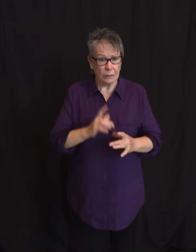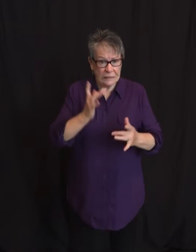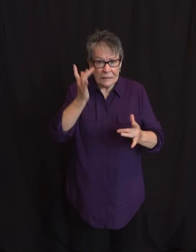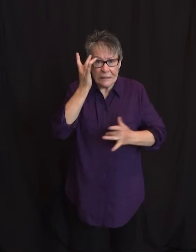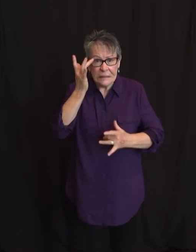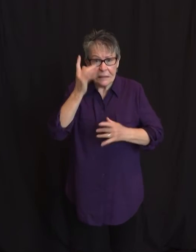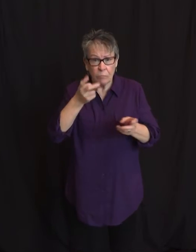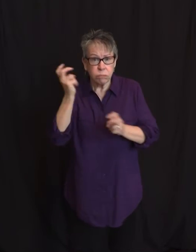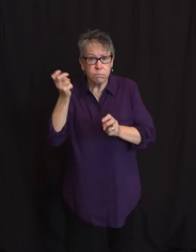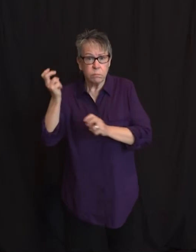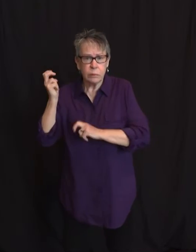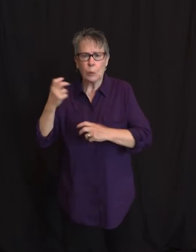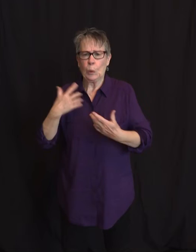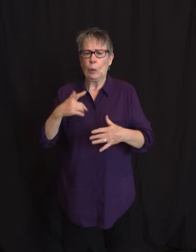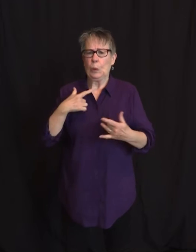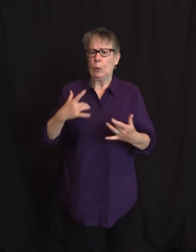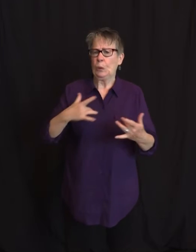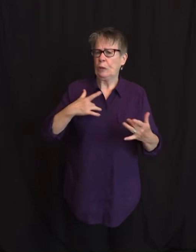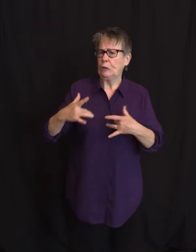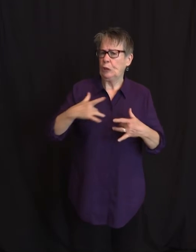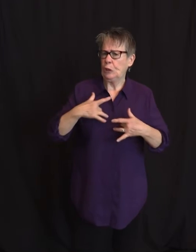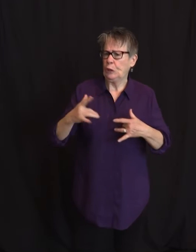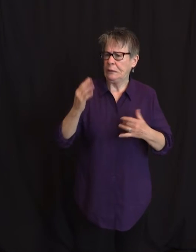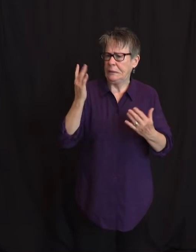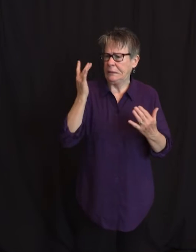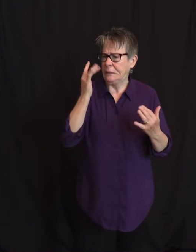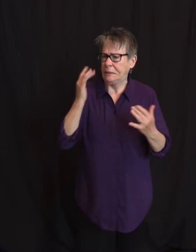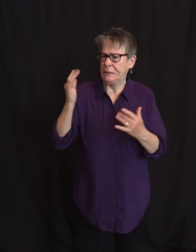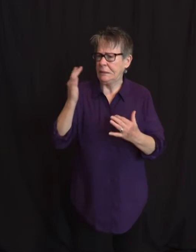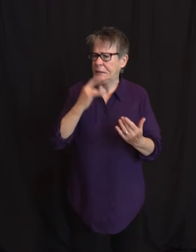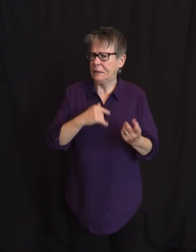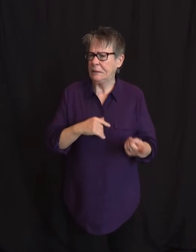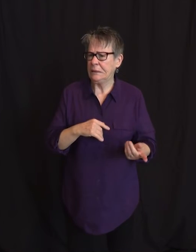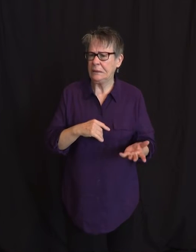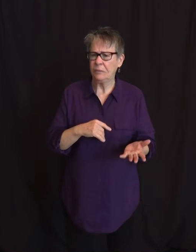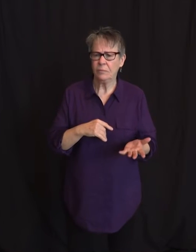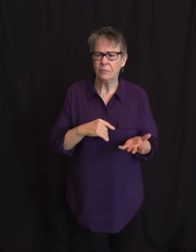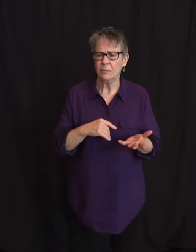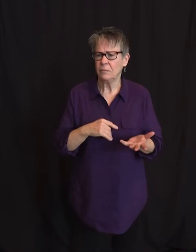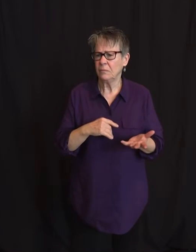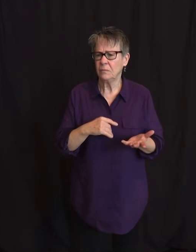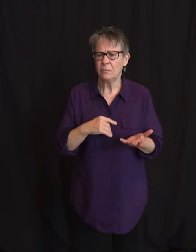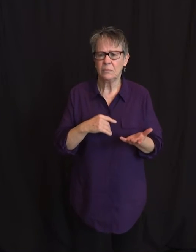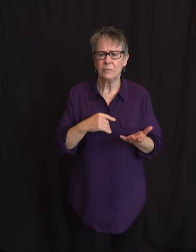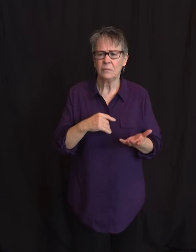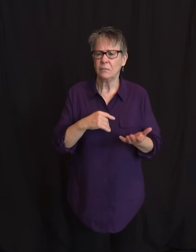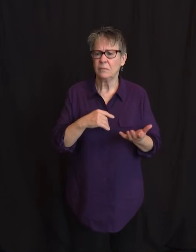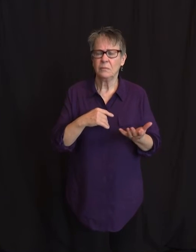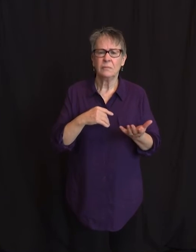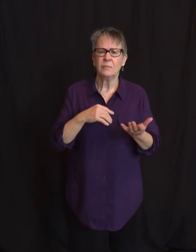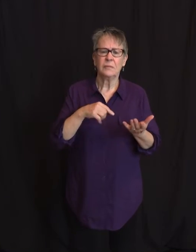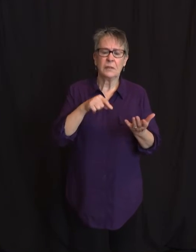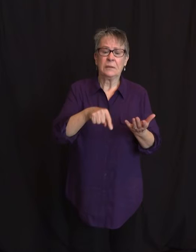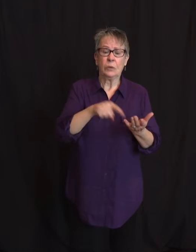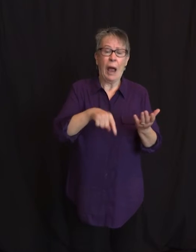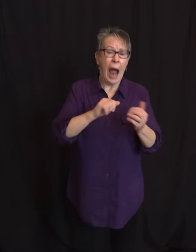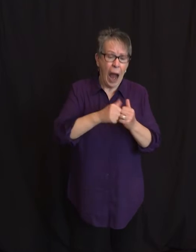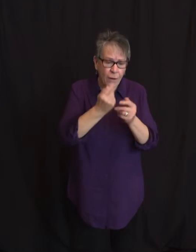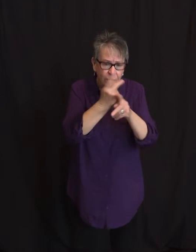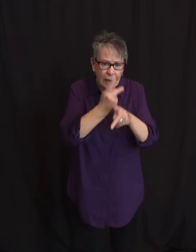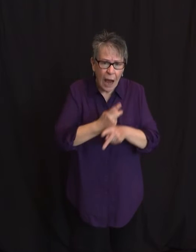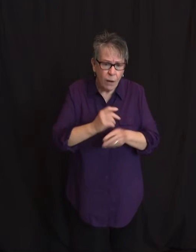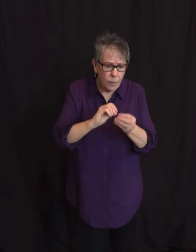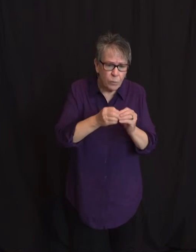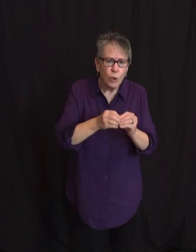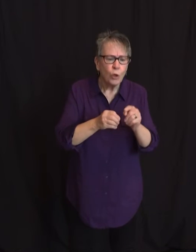way for us to tease out the information since this is largely self-reported until an investigation happens, and with so many cases, investigations take a long